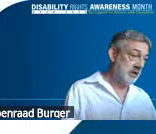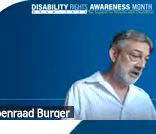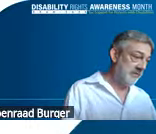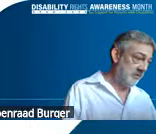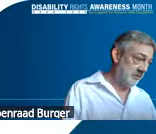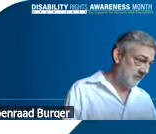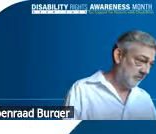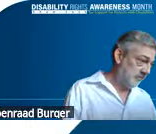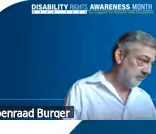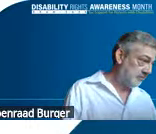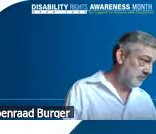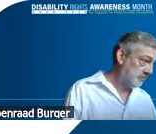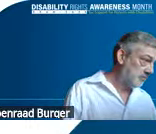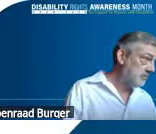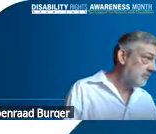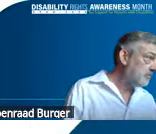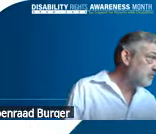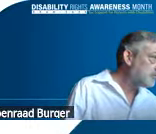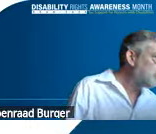claimable.